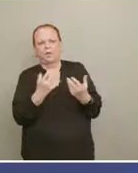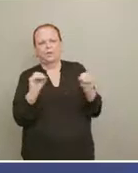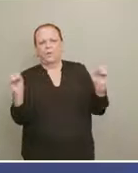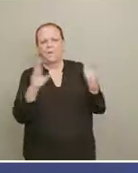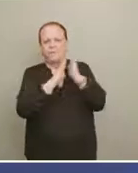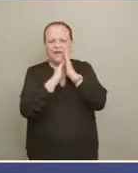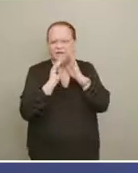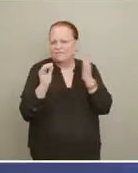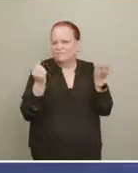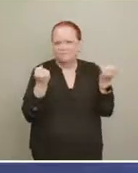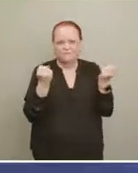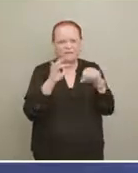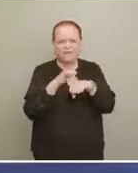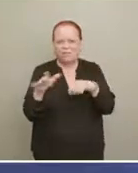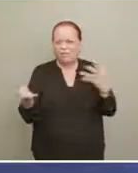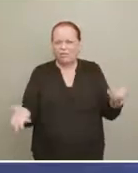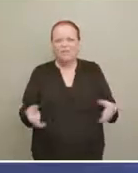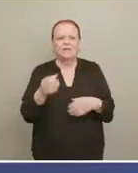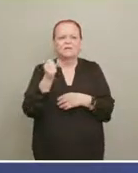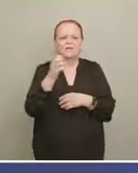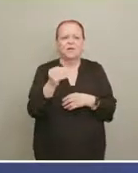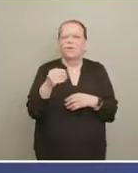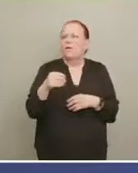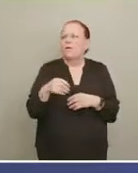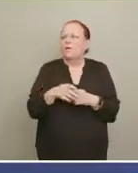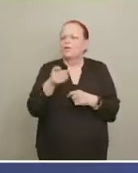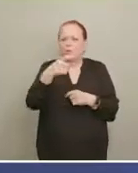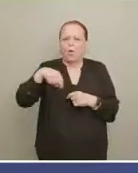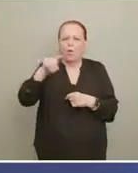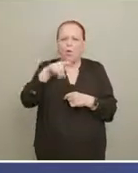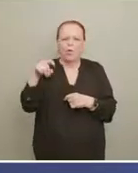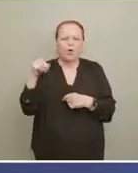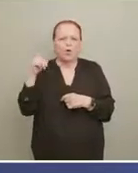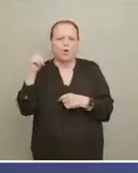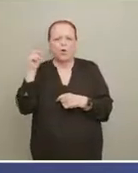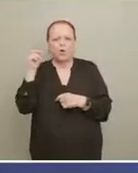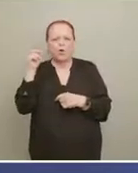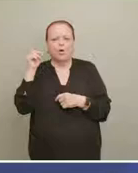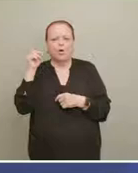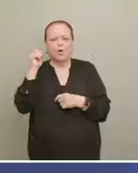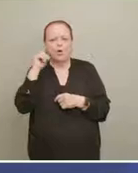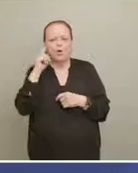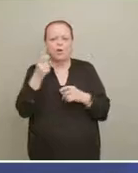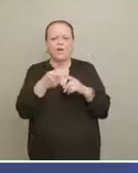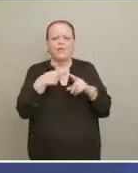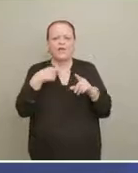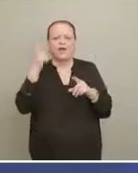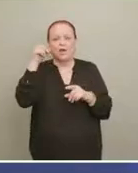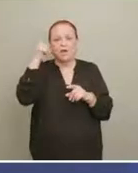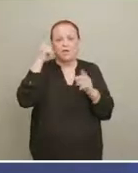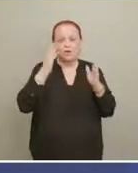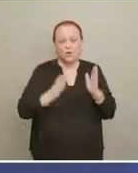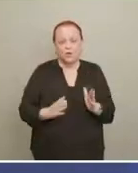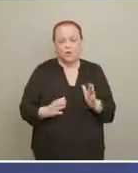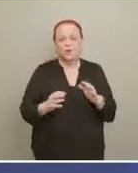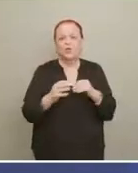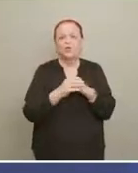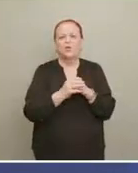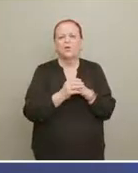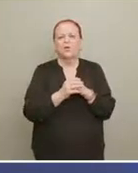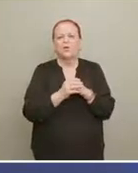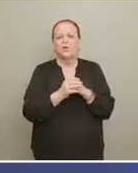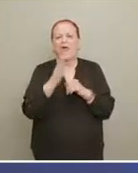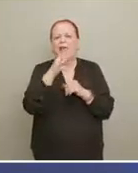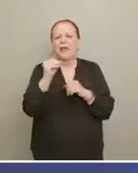out of the woods, right? You all heard the governor and Secretary of Health, Dr. Galley, talk